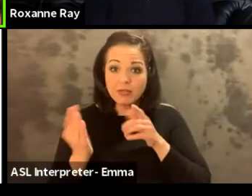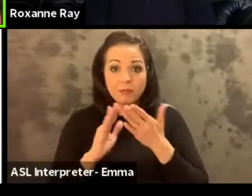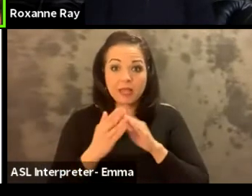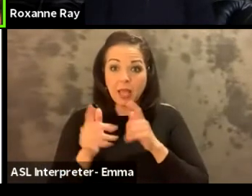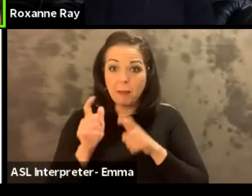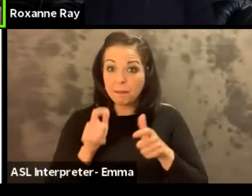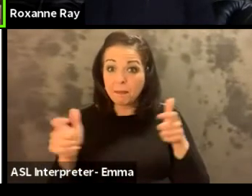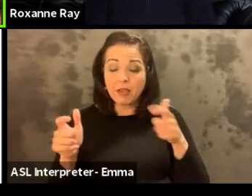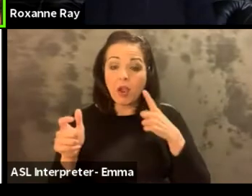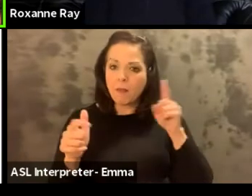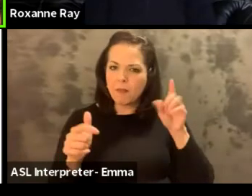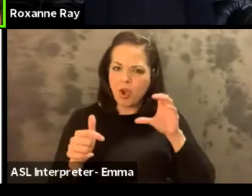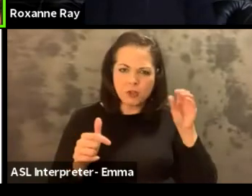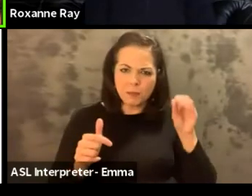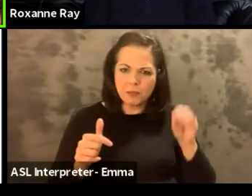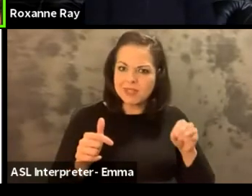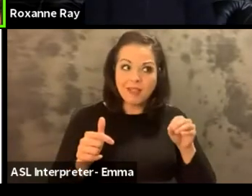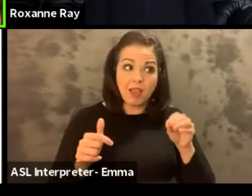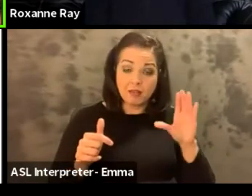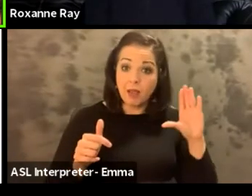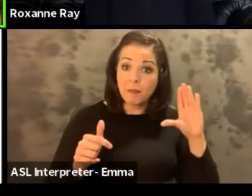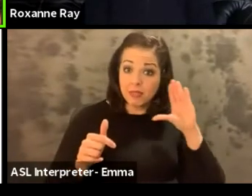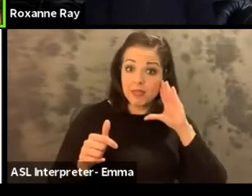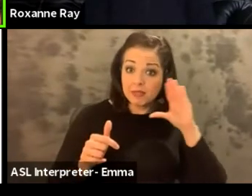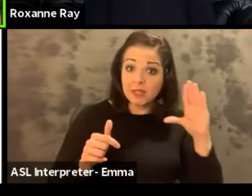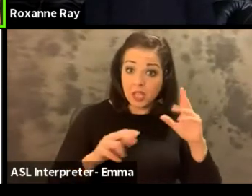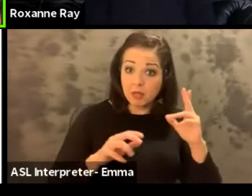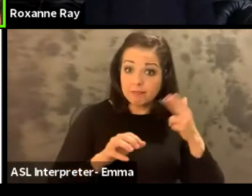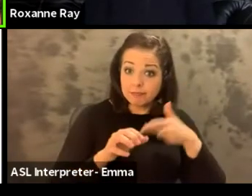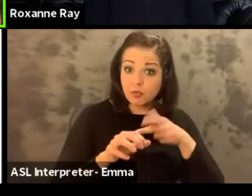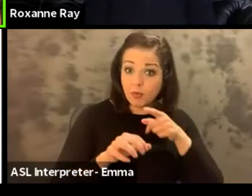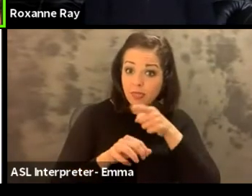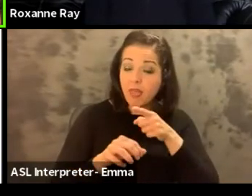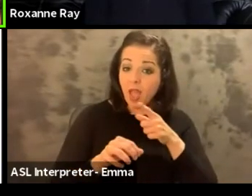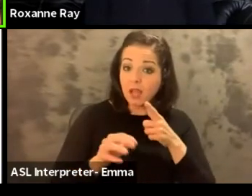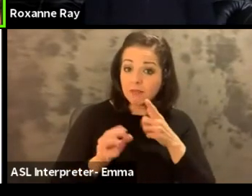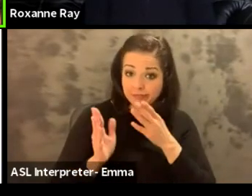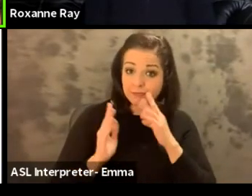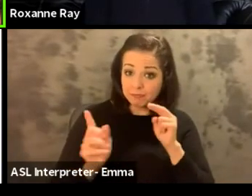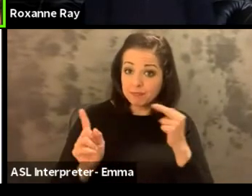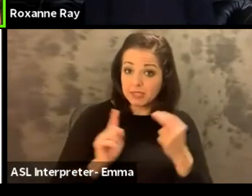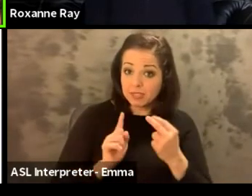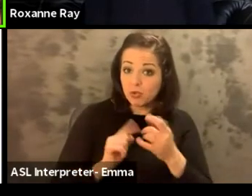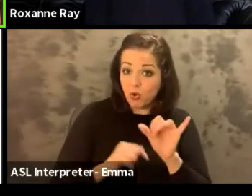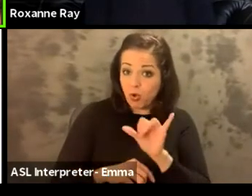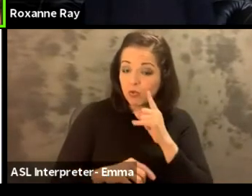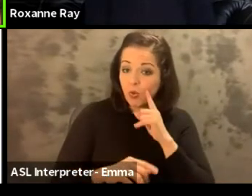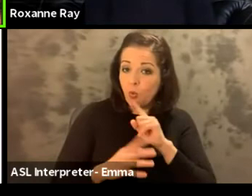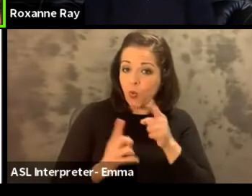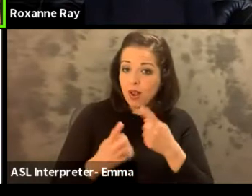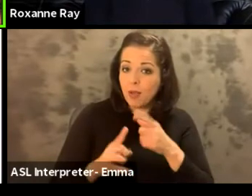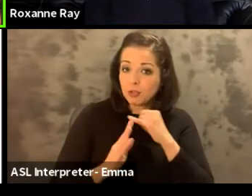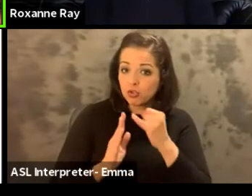on board with the idea of listening also, and that same kind of stance that I take when I'm in that journalist role,